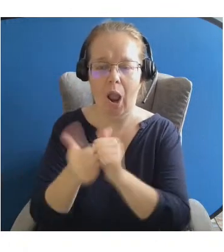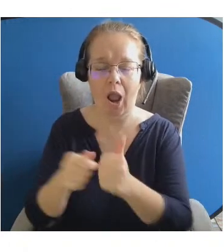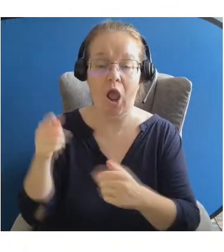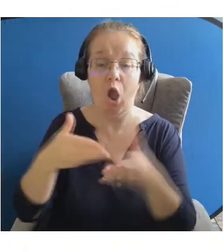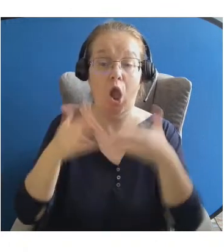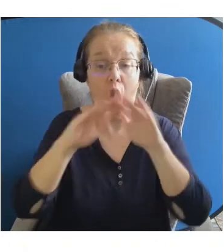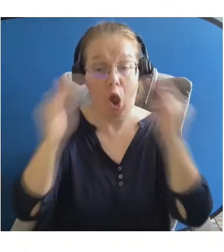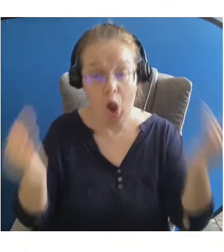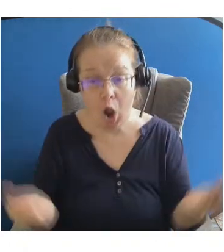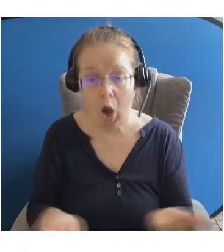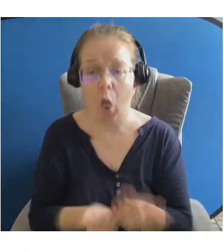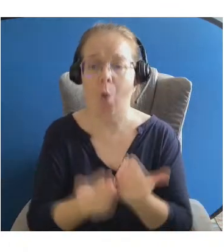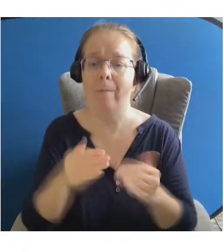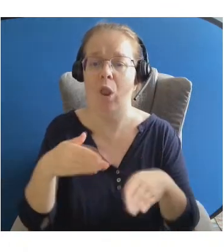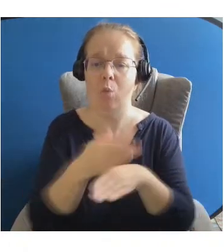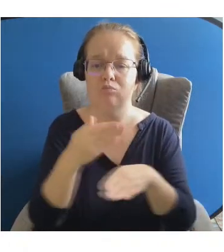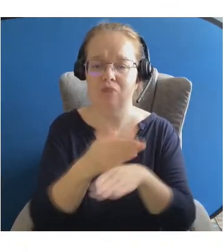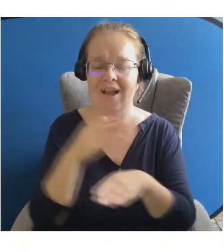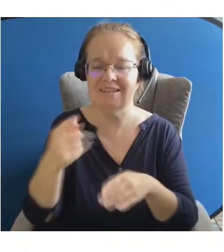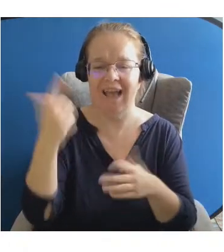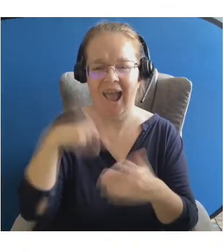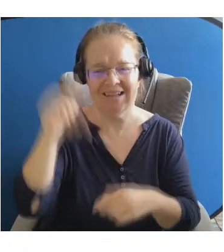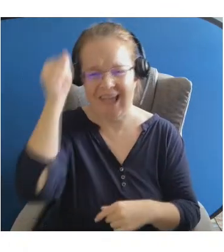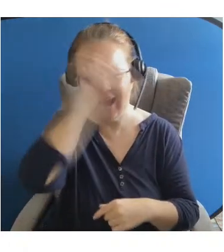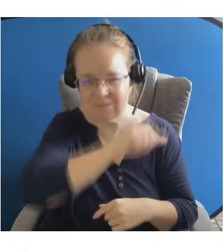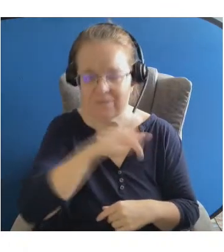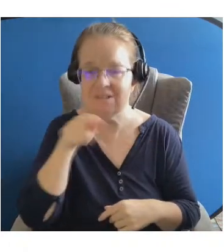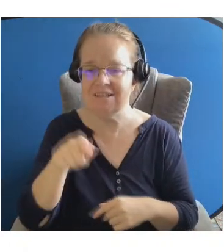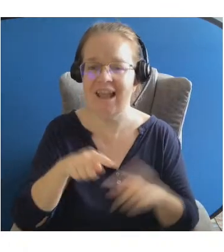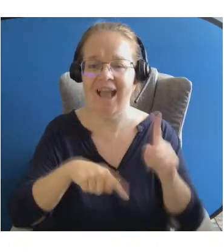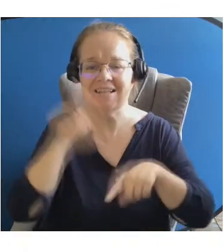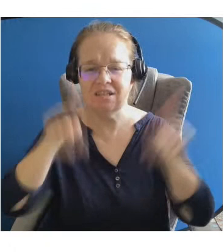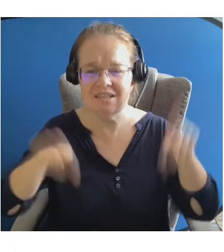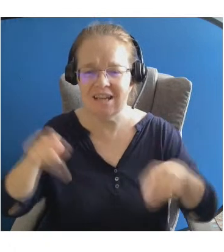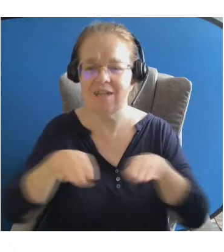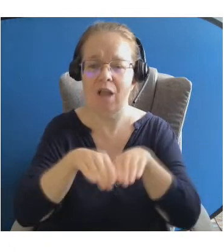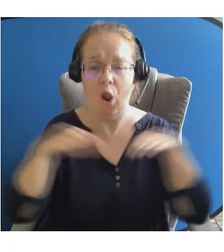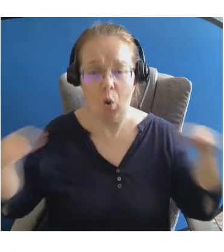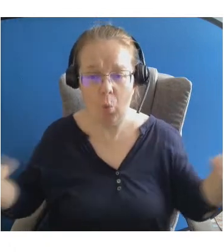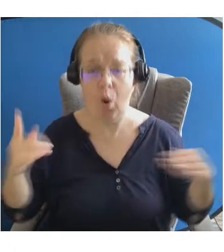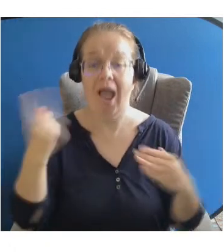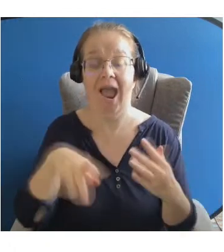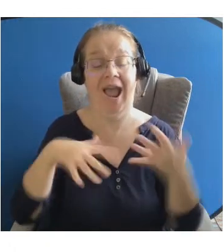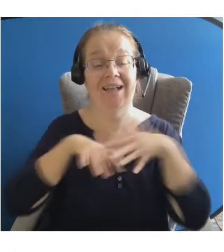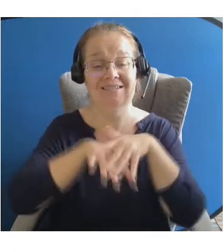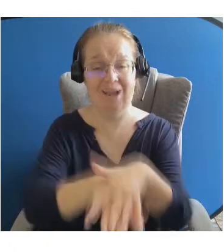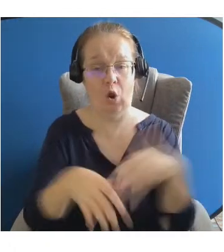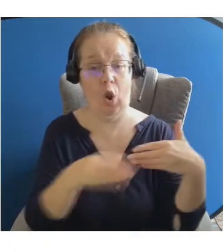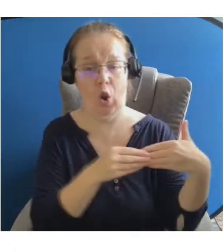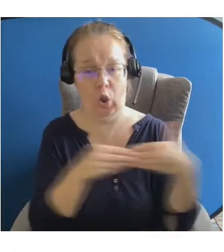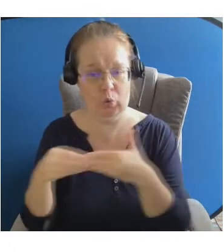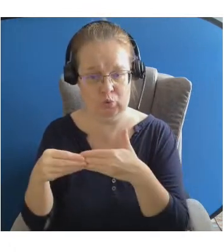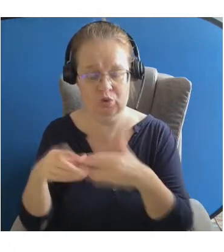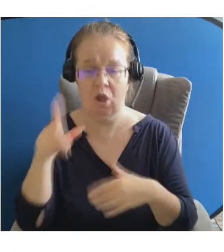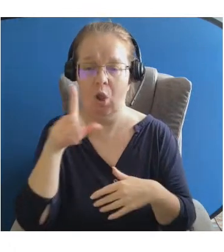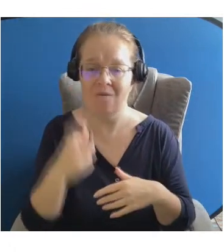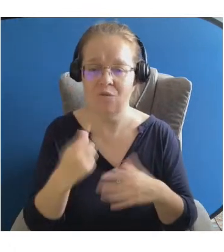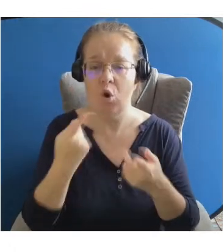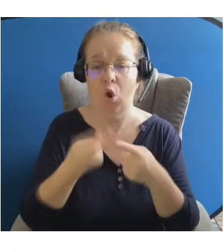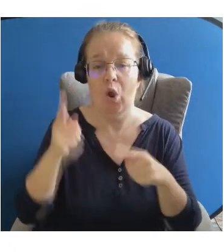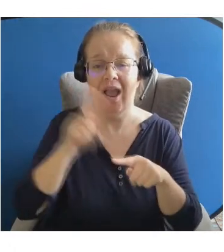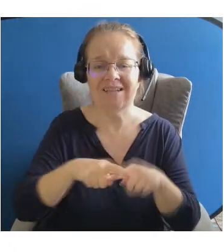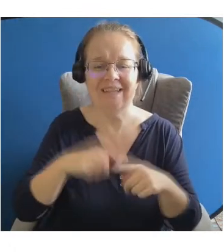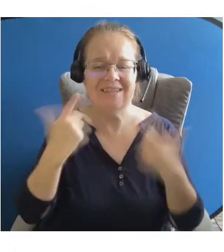HR Centre of Expertise and Diversity, Equality and Inclusion Lead for Executive